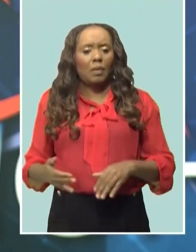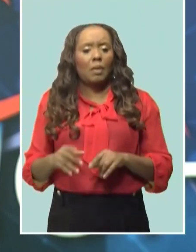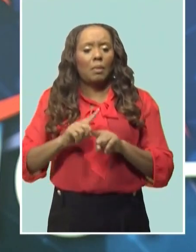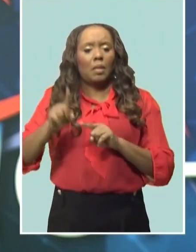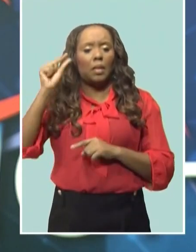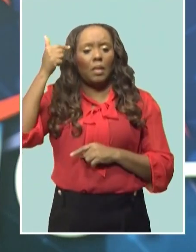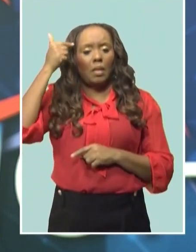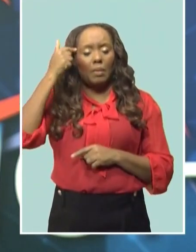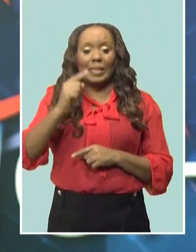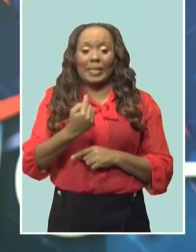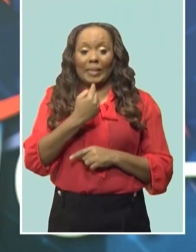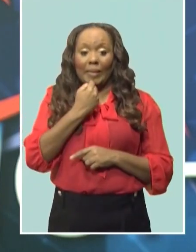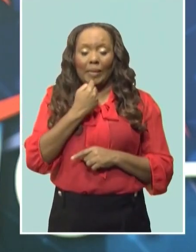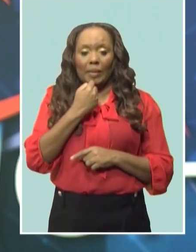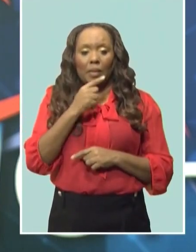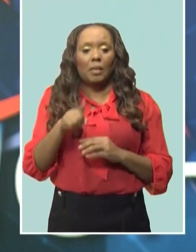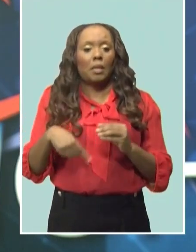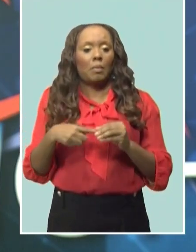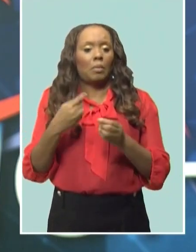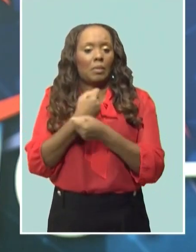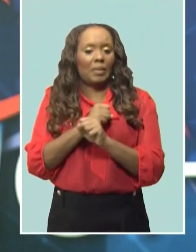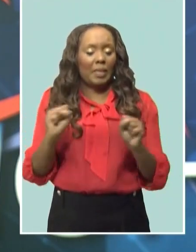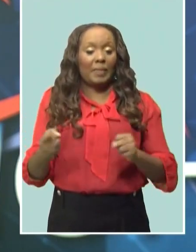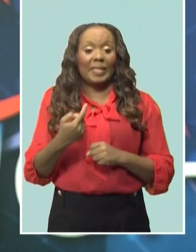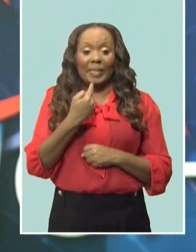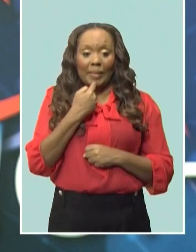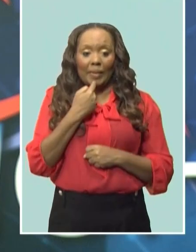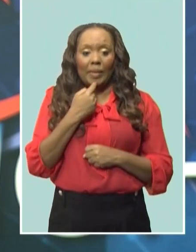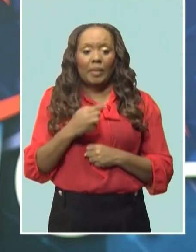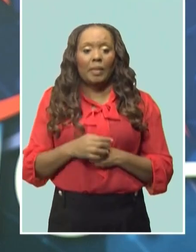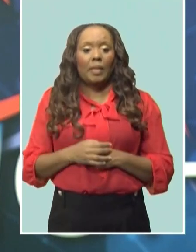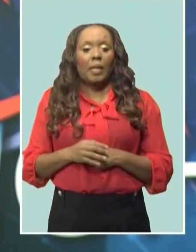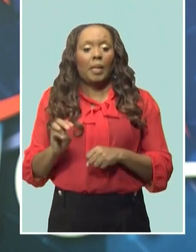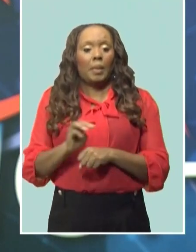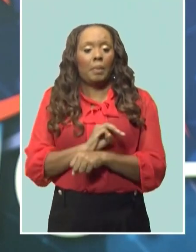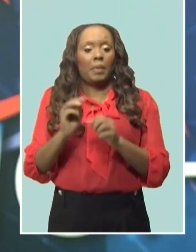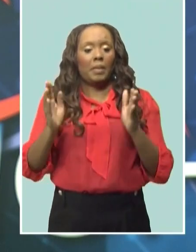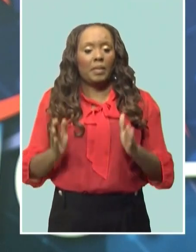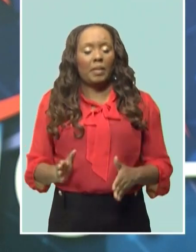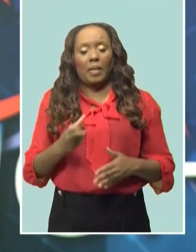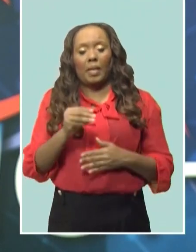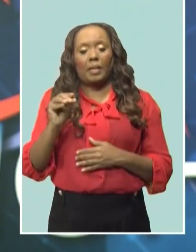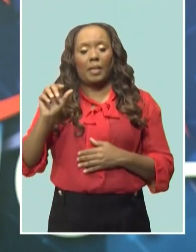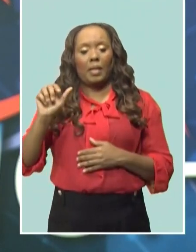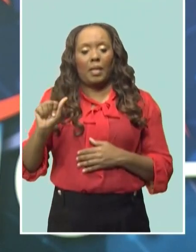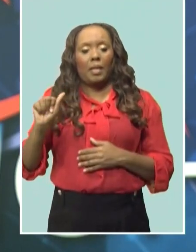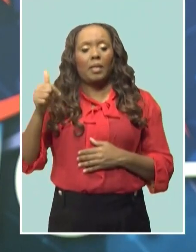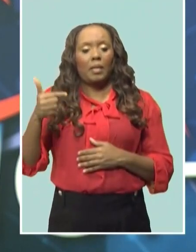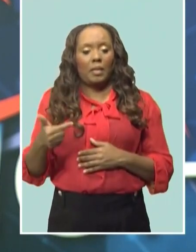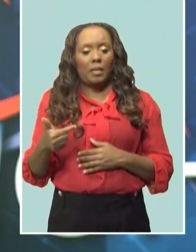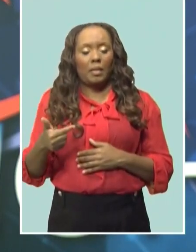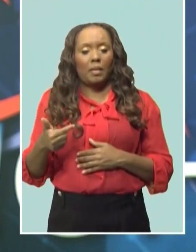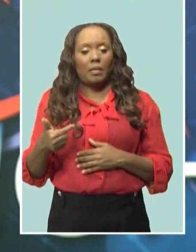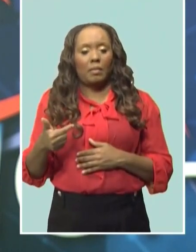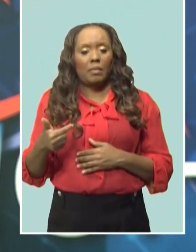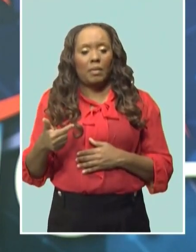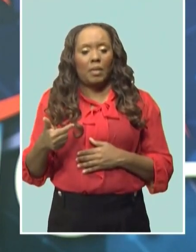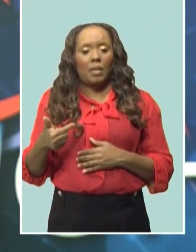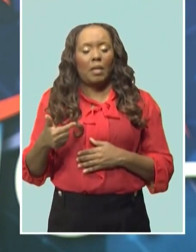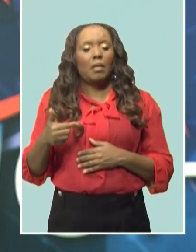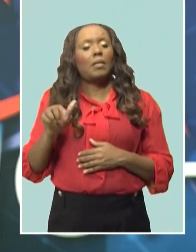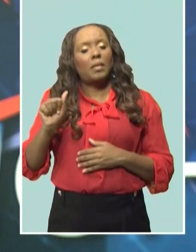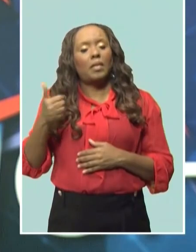that government is taking the issue of safety and security seriously. This from Minister of State in the Office of the Attorney General